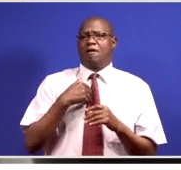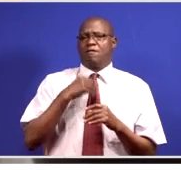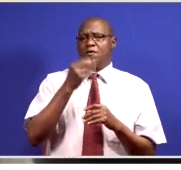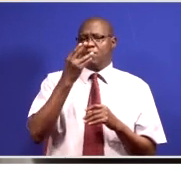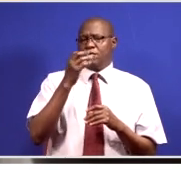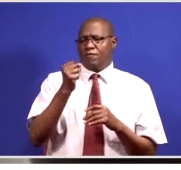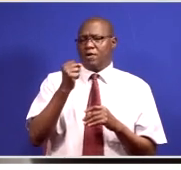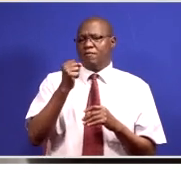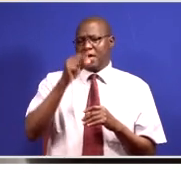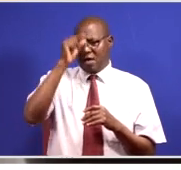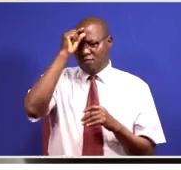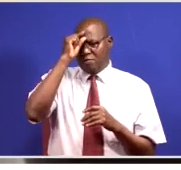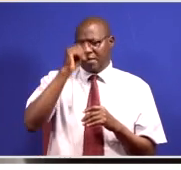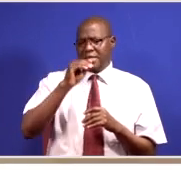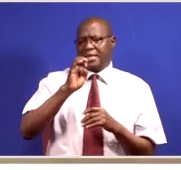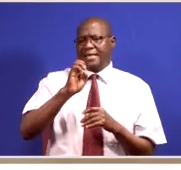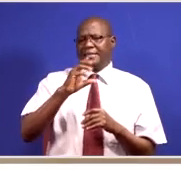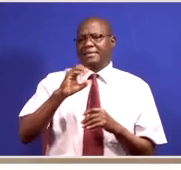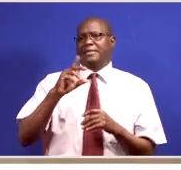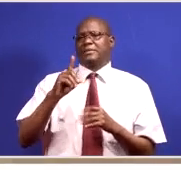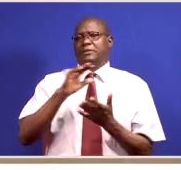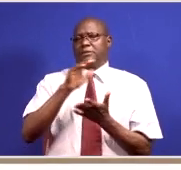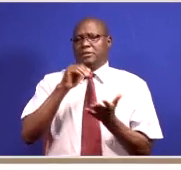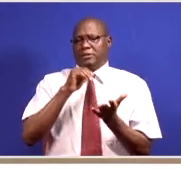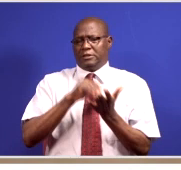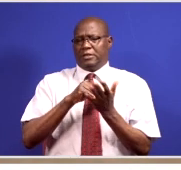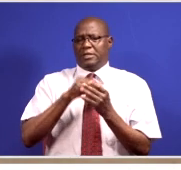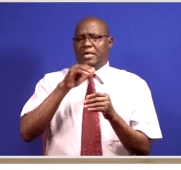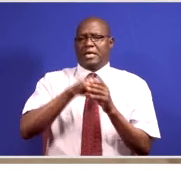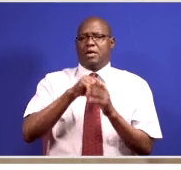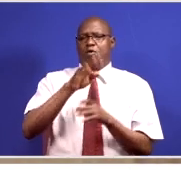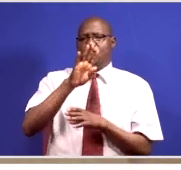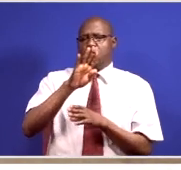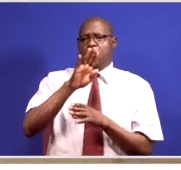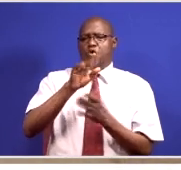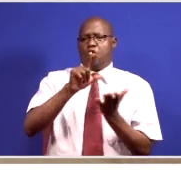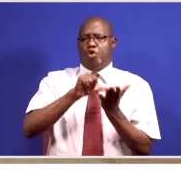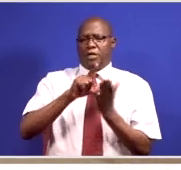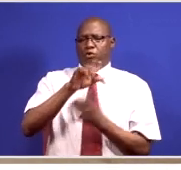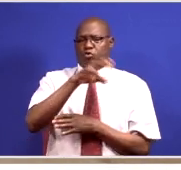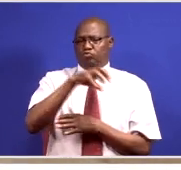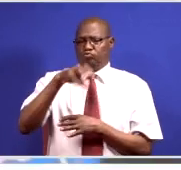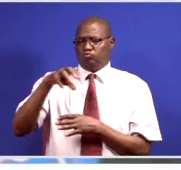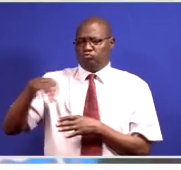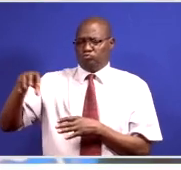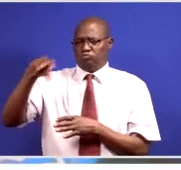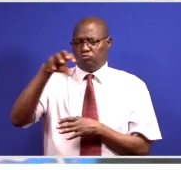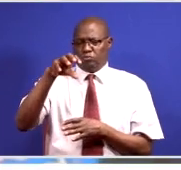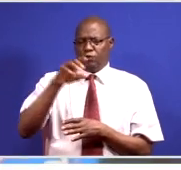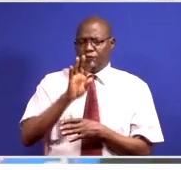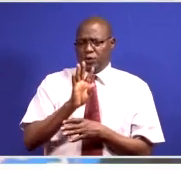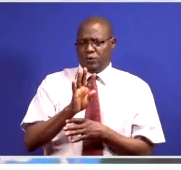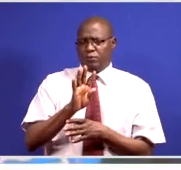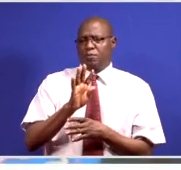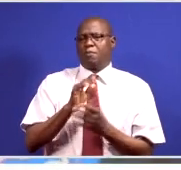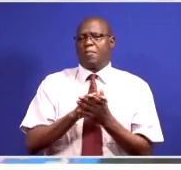ECDE centers with 52 teachers scattered across four locations including Ganze, Dungicha, Dingiria and Sokoke locations. Another